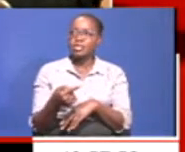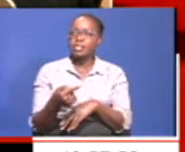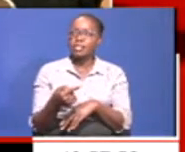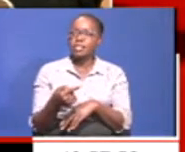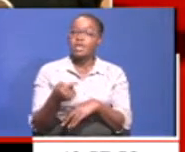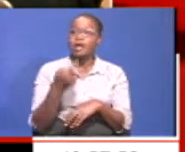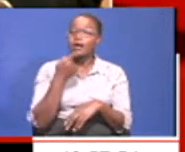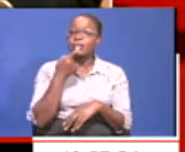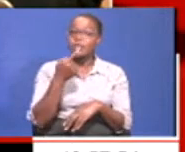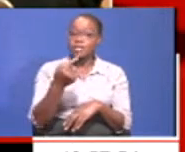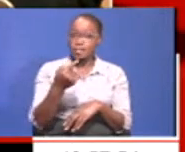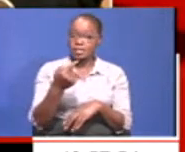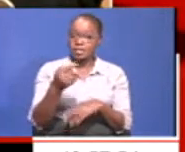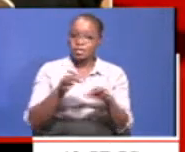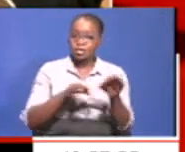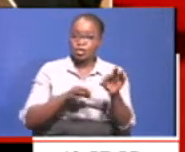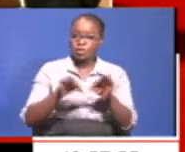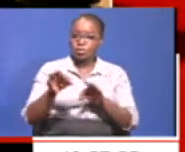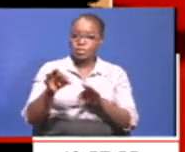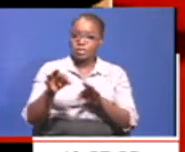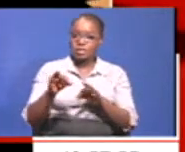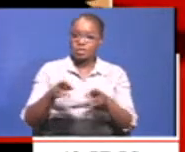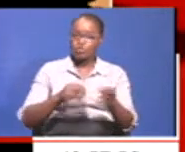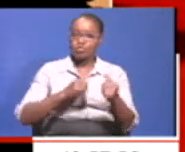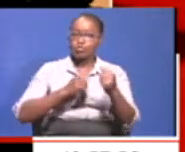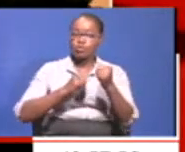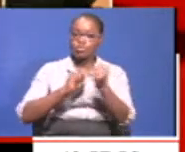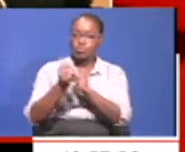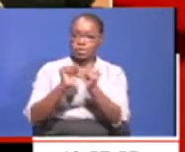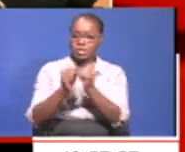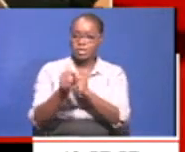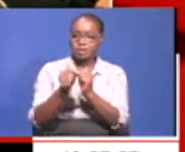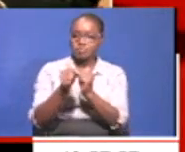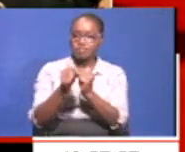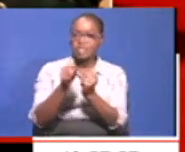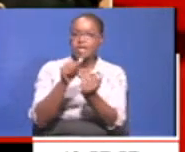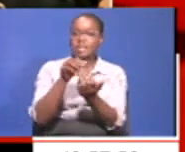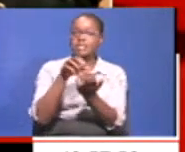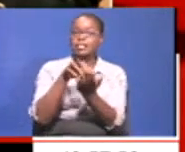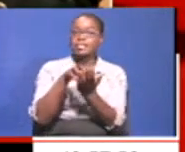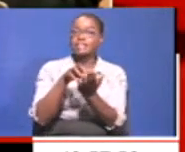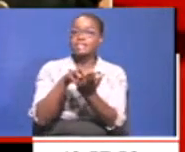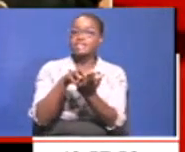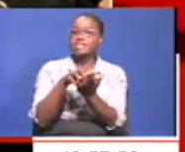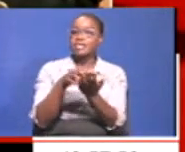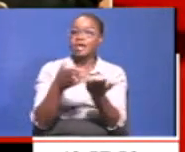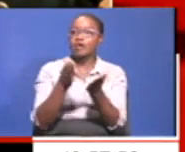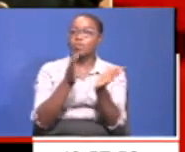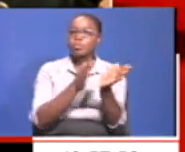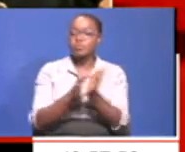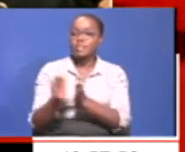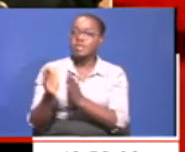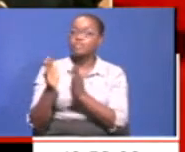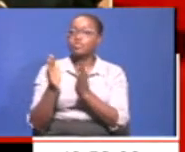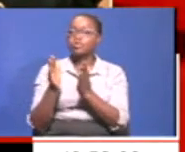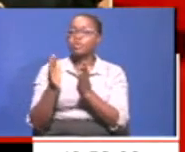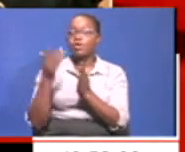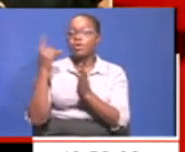kilometers of road and competitive stages. How has your preparation been for the